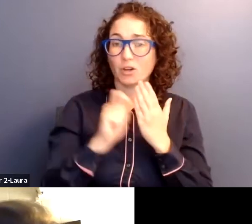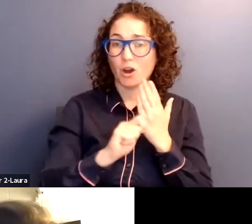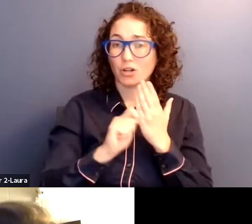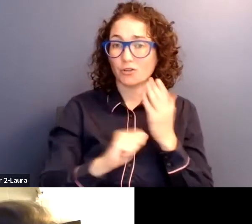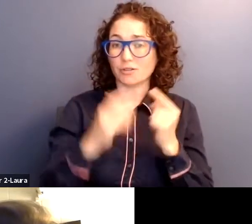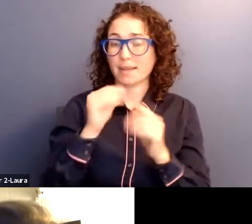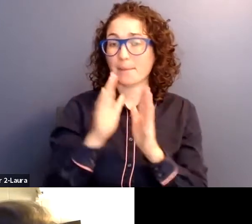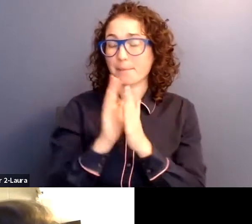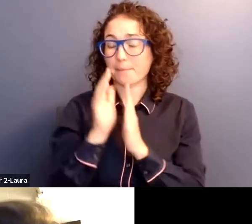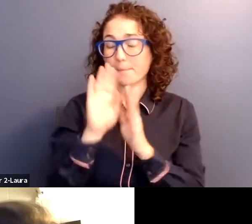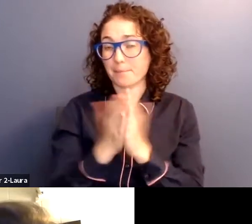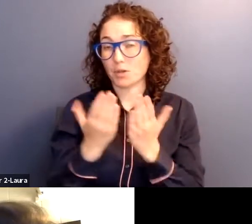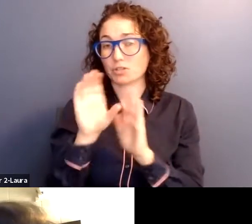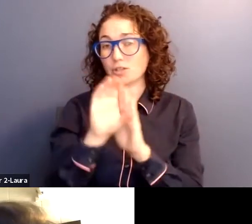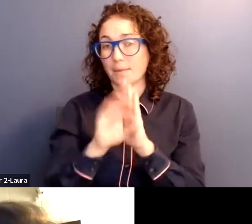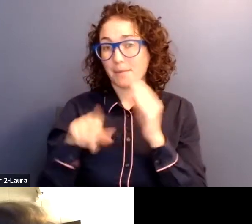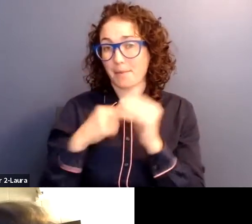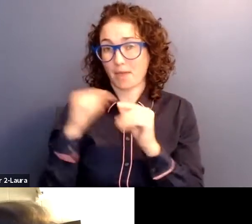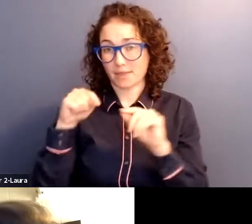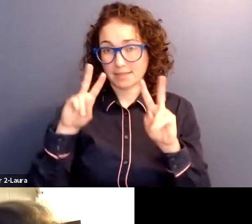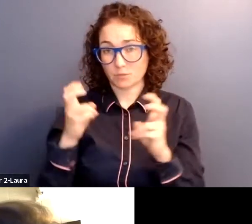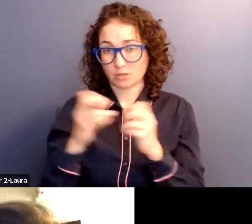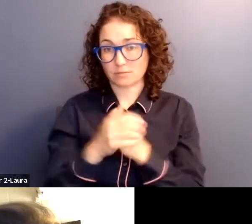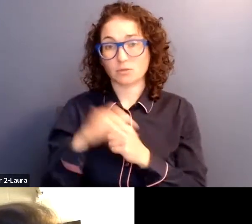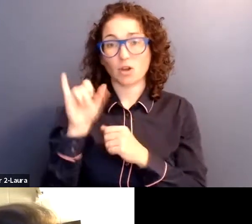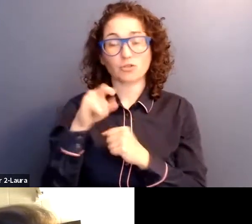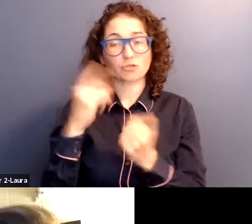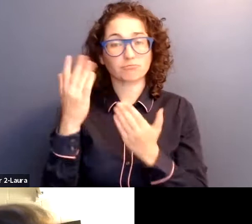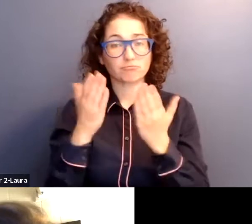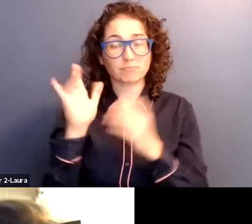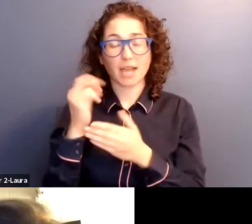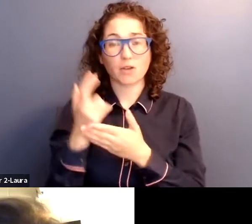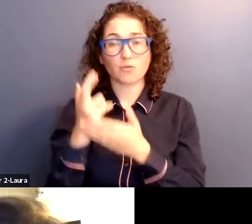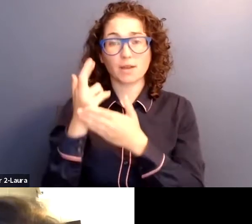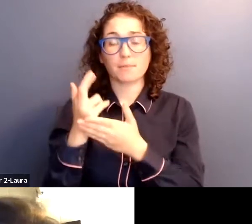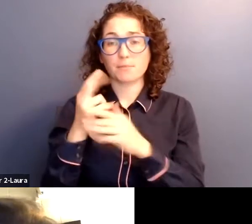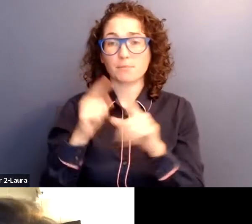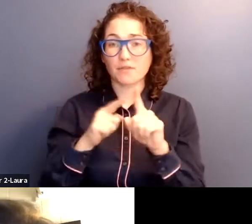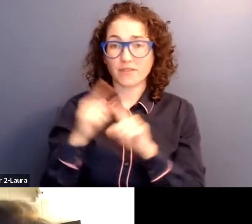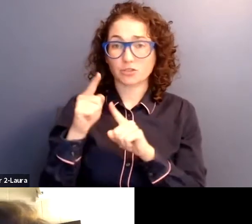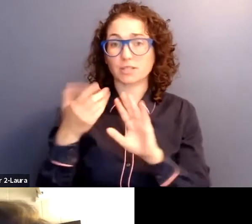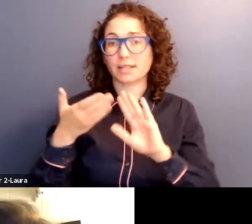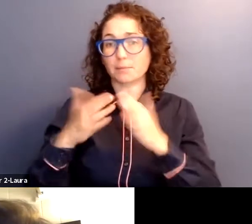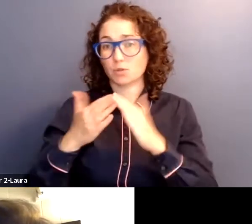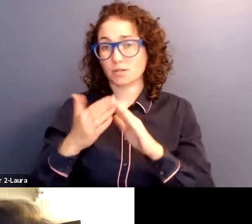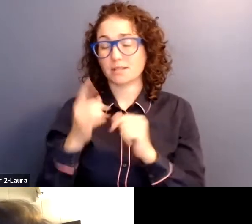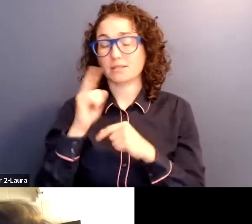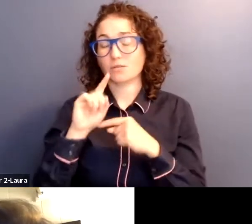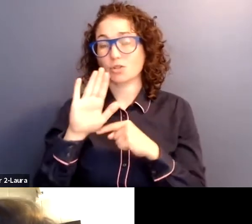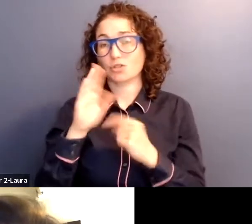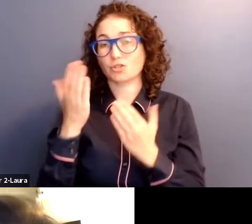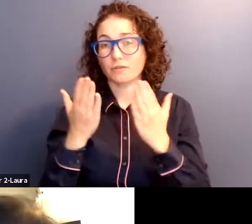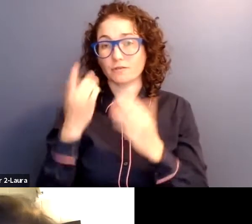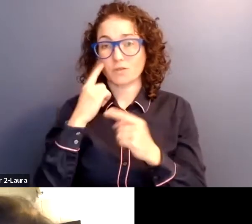chapters regarding this subject matter. In addition, she served as the rehabilitation professional community by her service to the